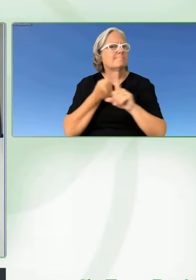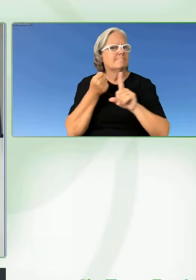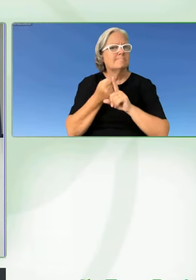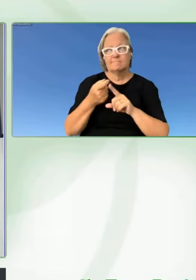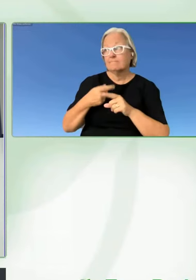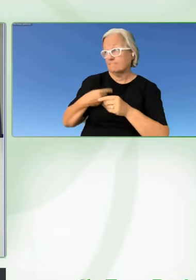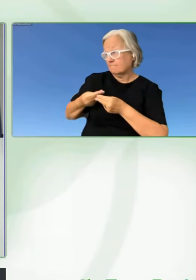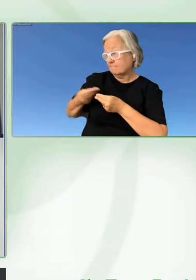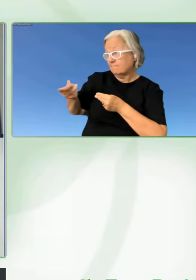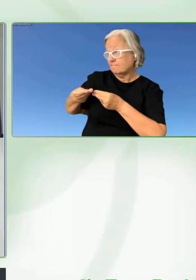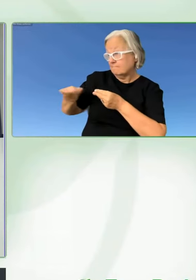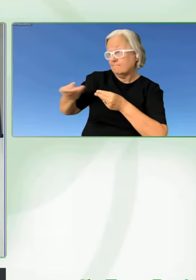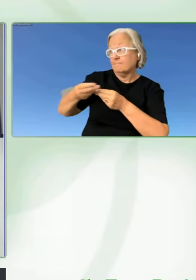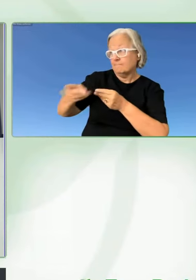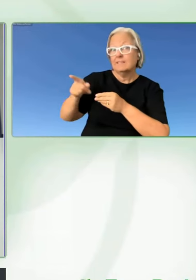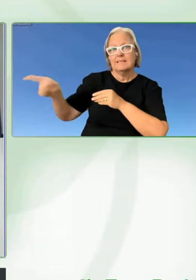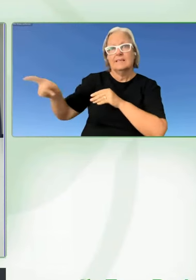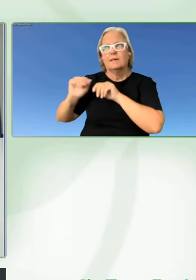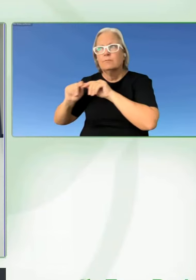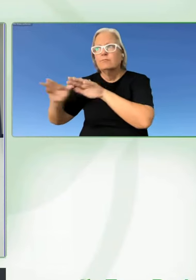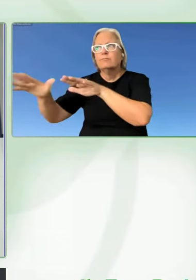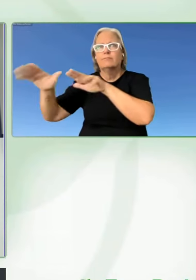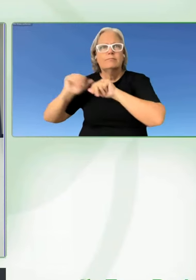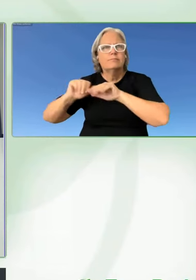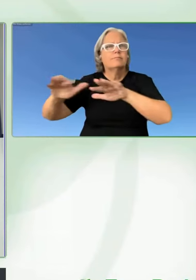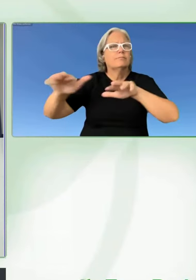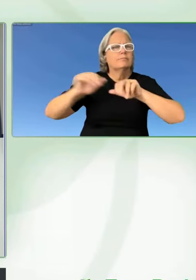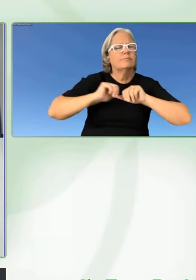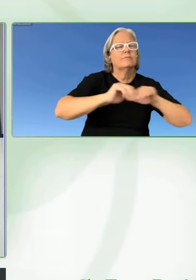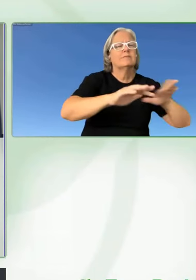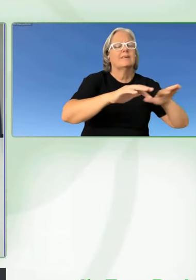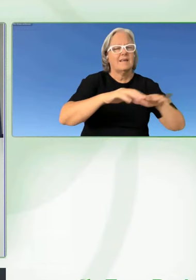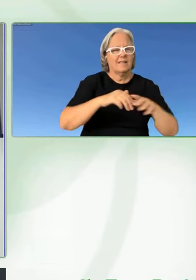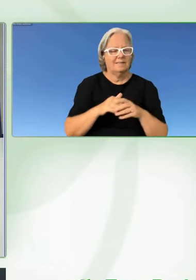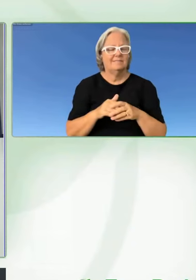cohorts of persons with disabilities, with the same objective, to